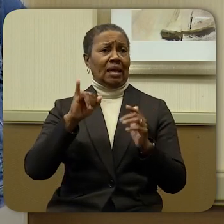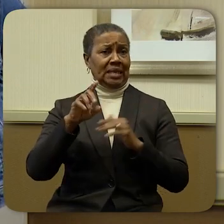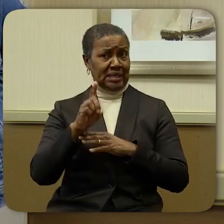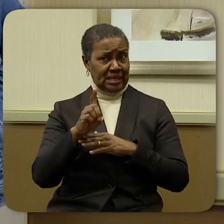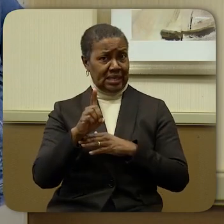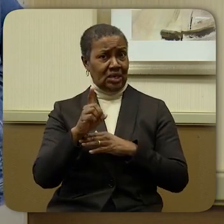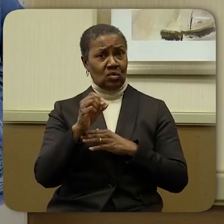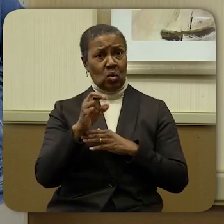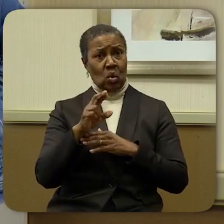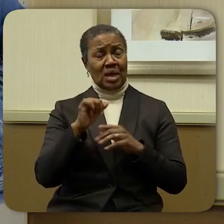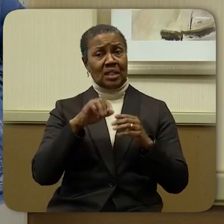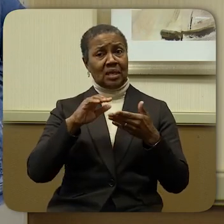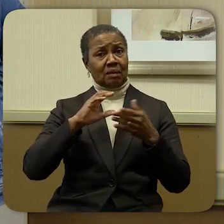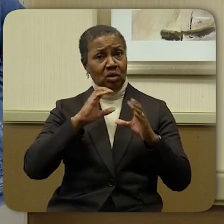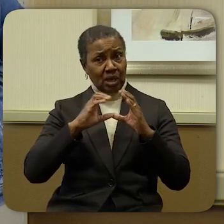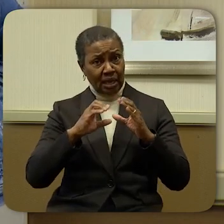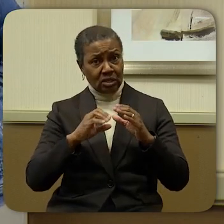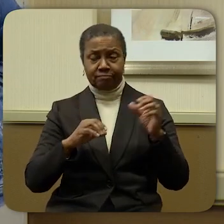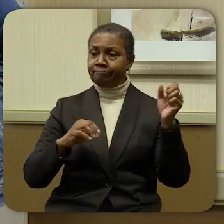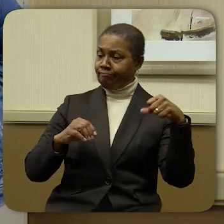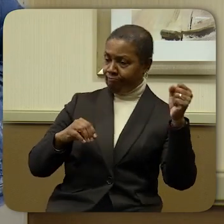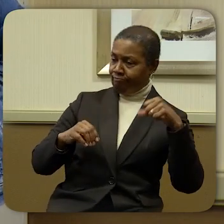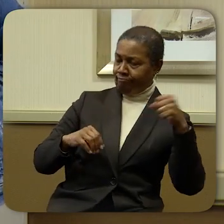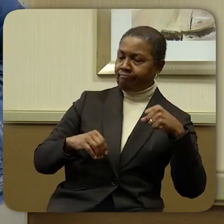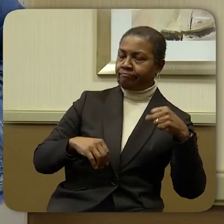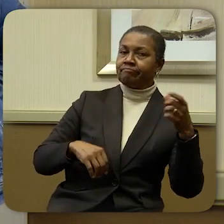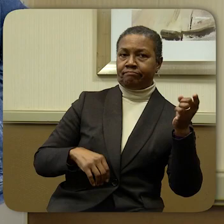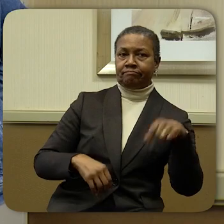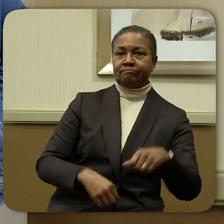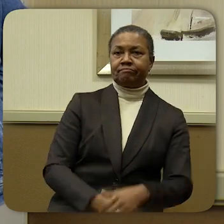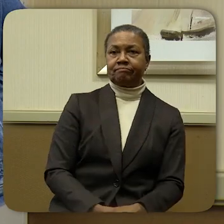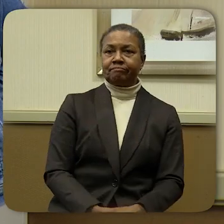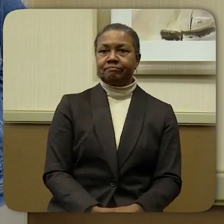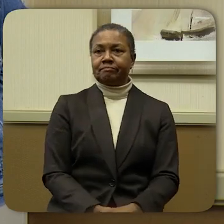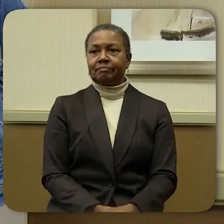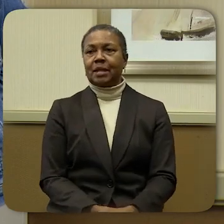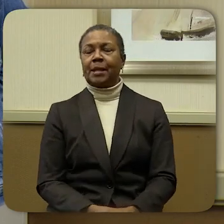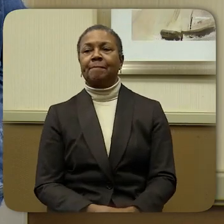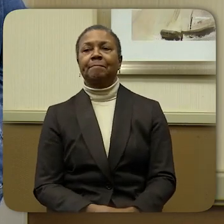communication. identity or in the communication. Yeah, I think that is.